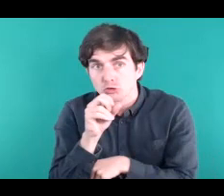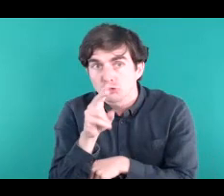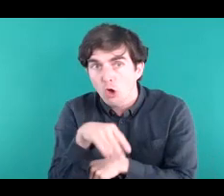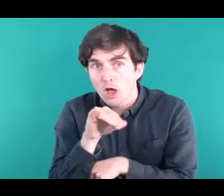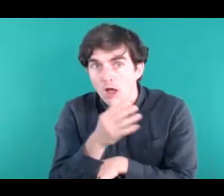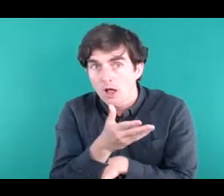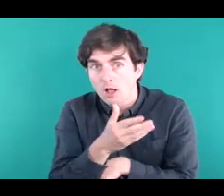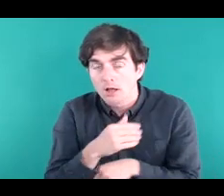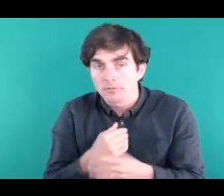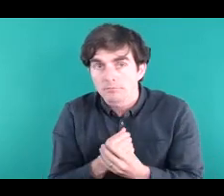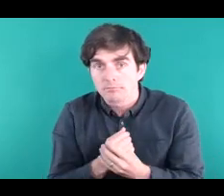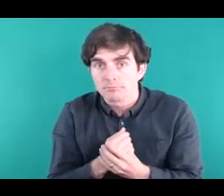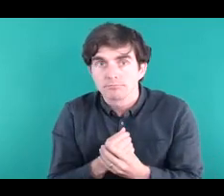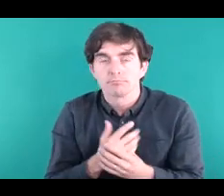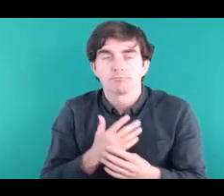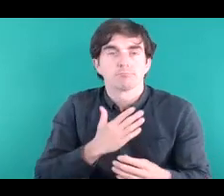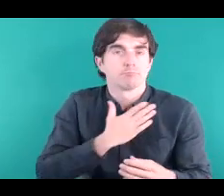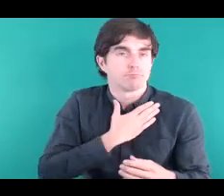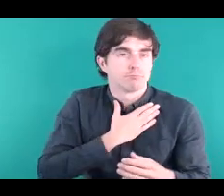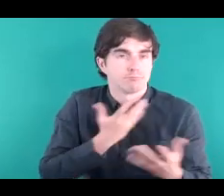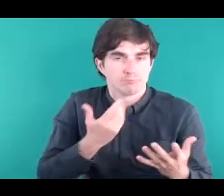DPOs initiative. So we started with